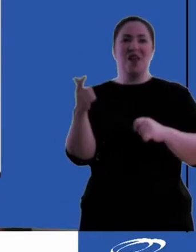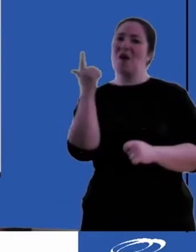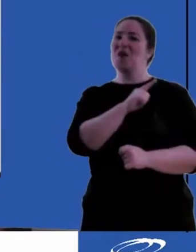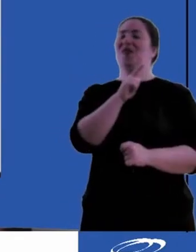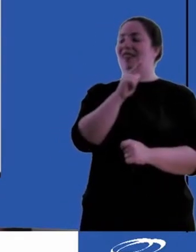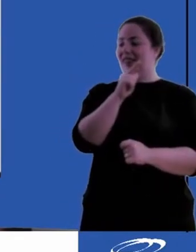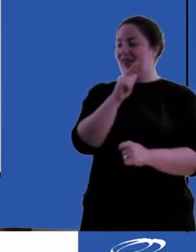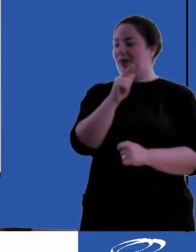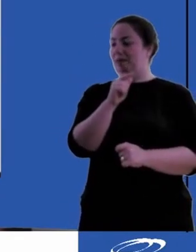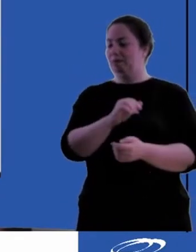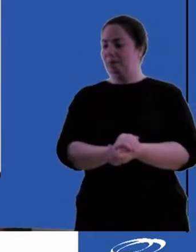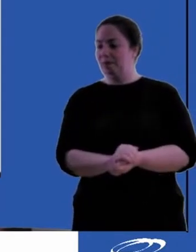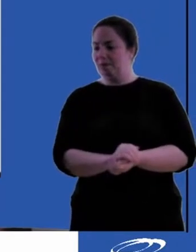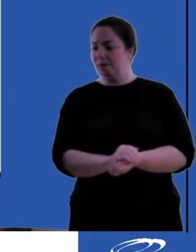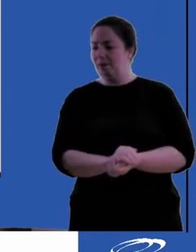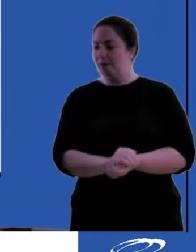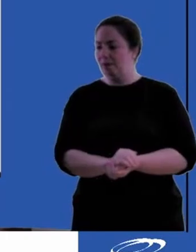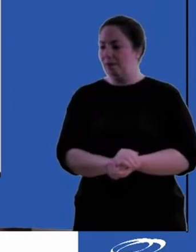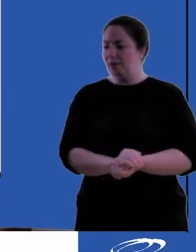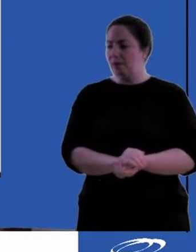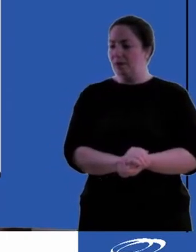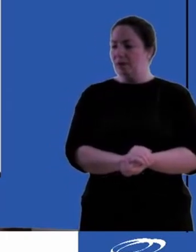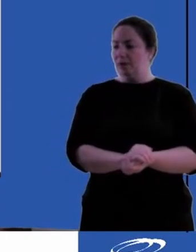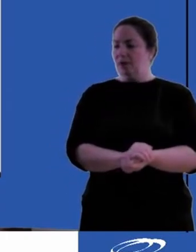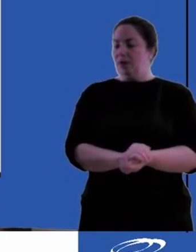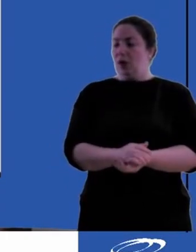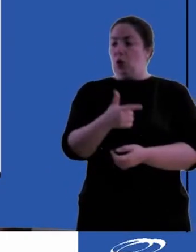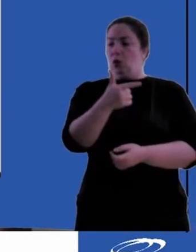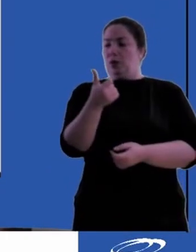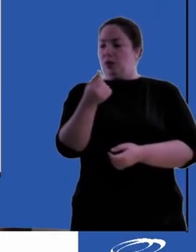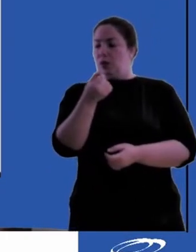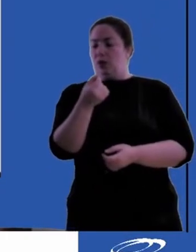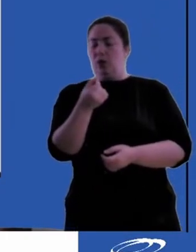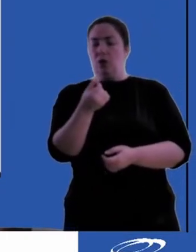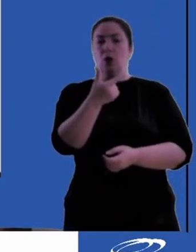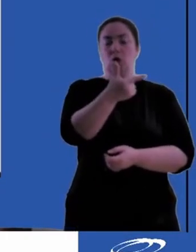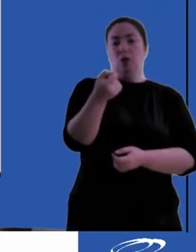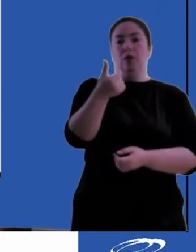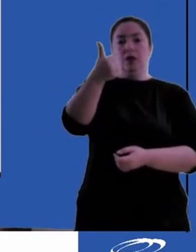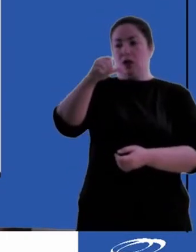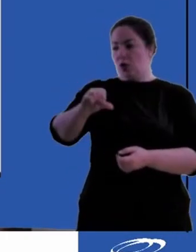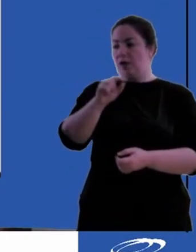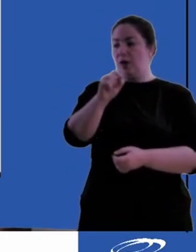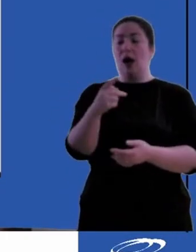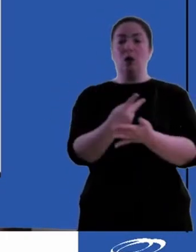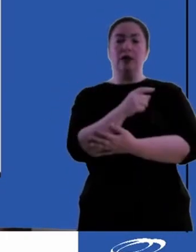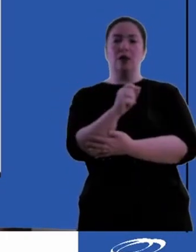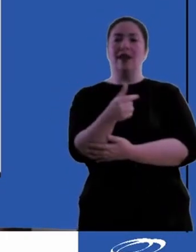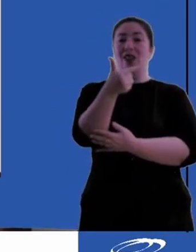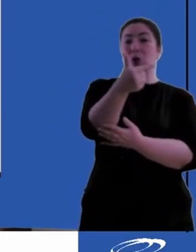to 2019. There were 2,067 periprosthetic joint infection episodes. And in our clinical practice here at Mayo Clinic, there